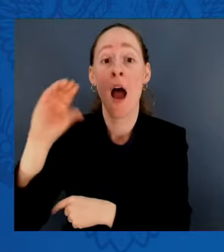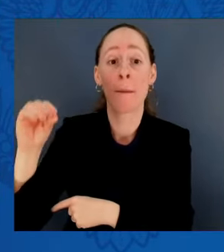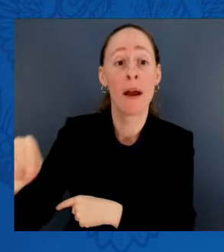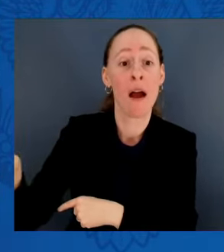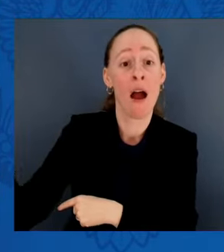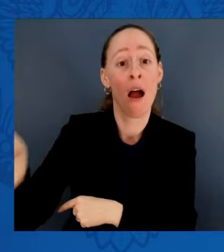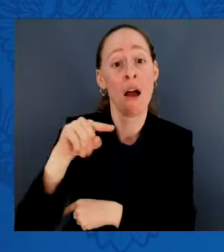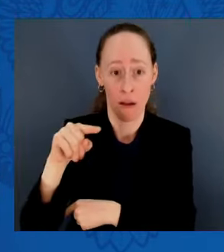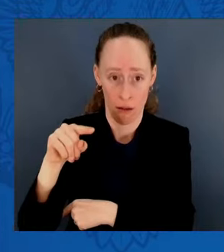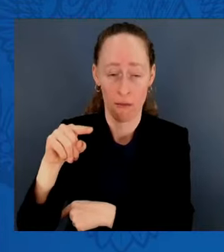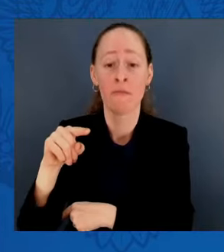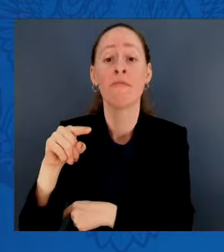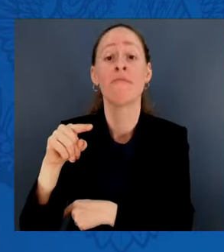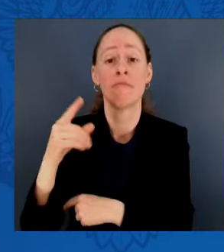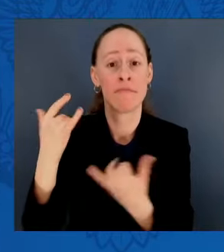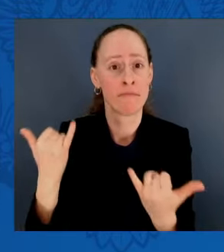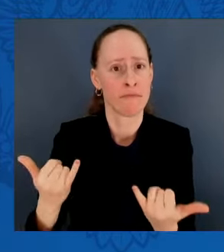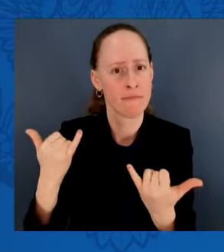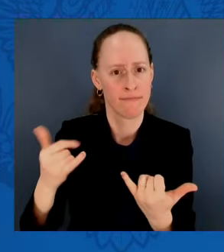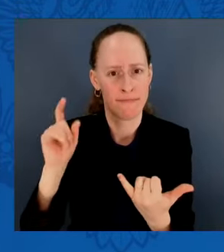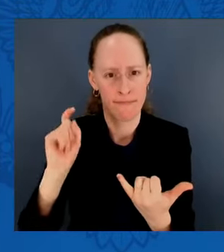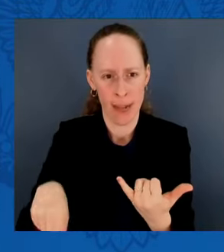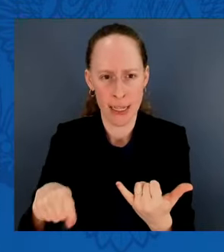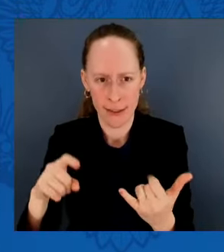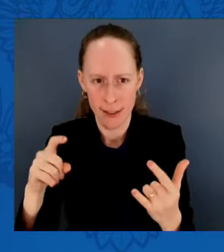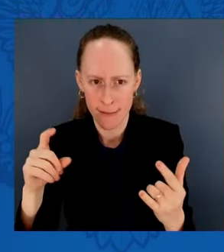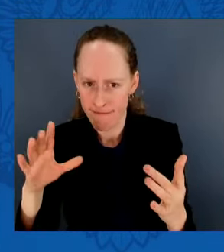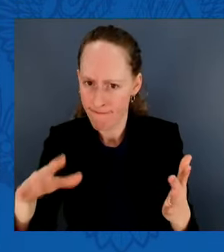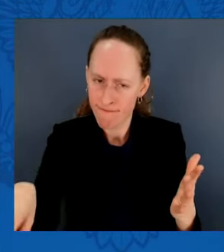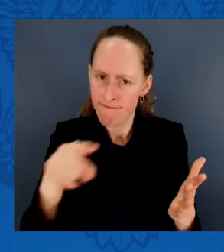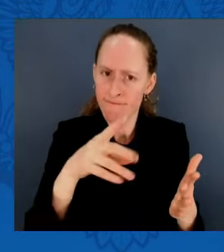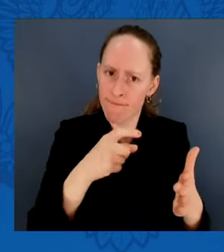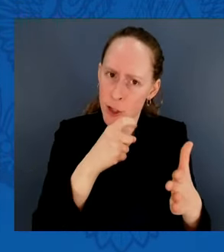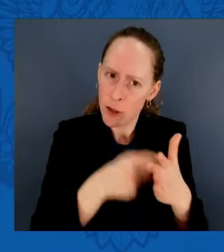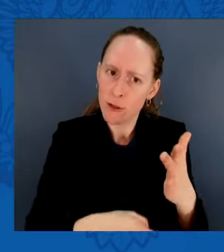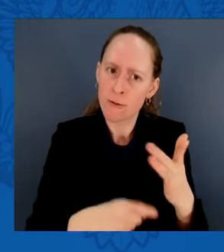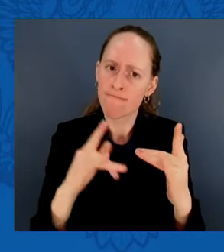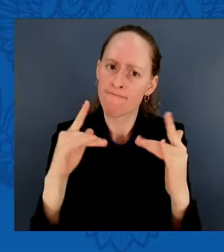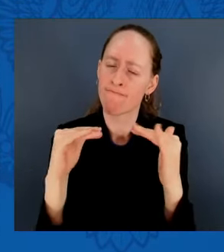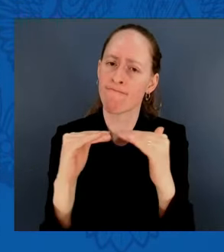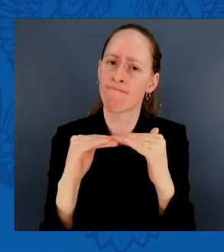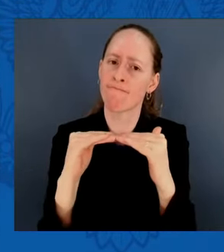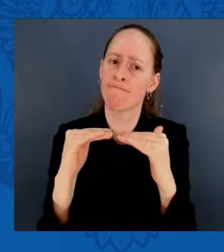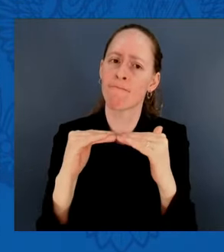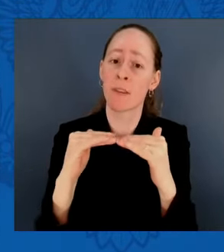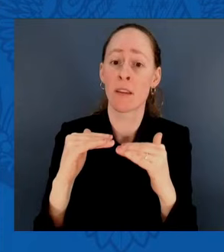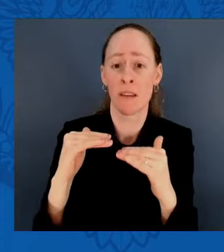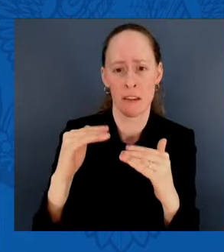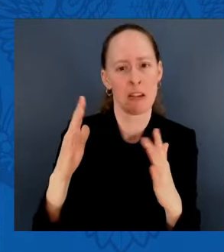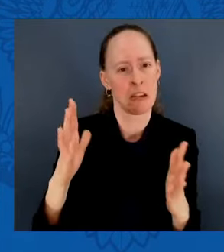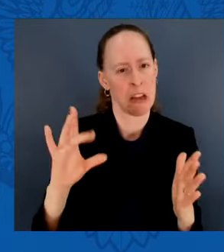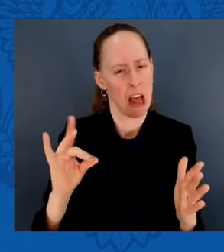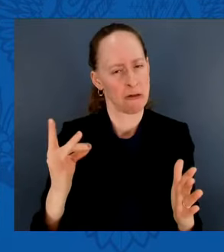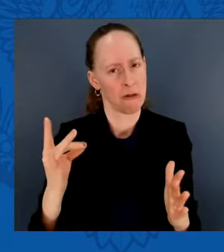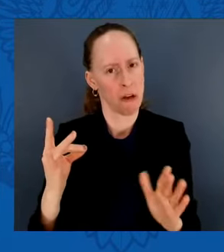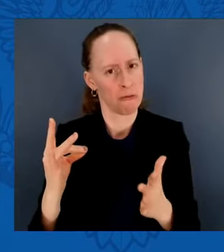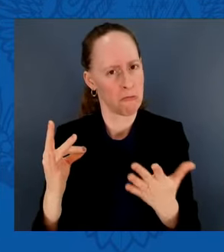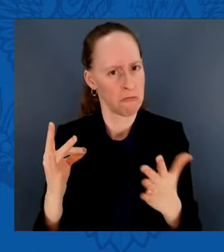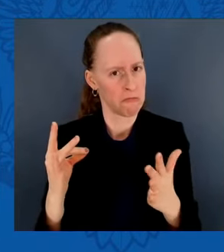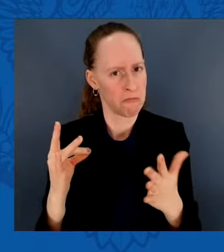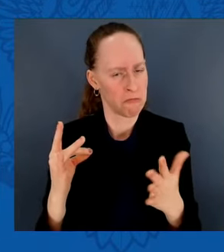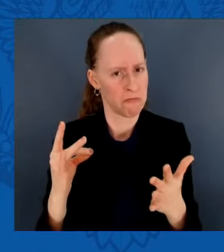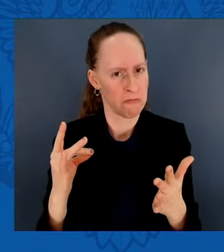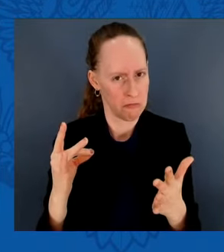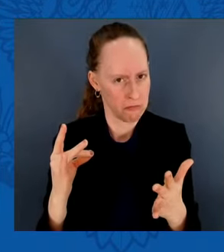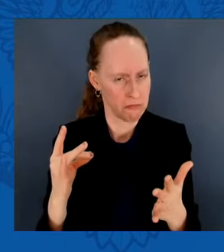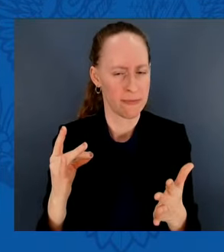the collection. And that's more, a hell of a lot, like $8 and 30-some dollars. They don't like it. Credit card companies don't